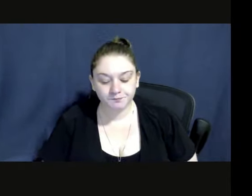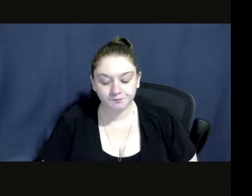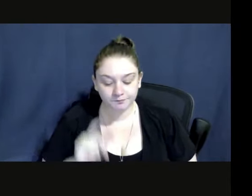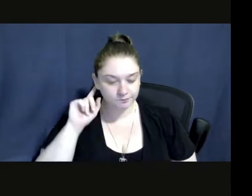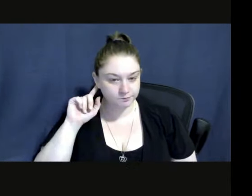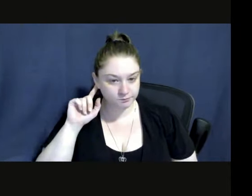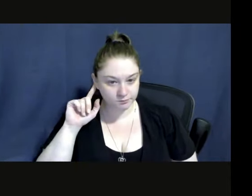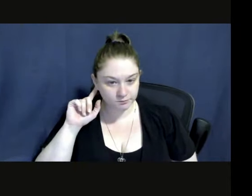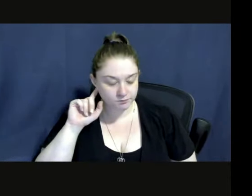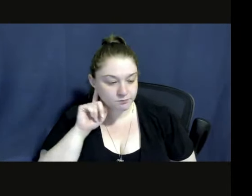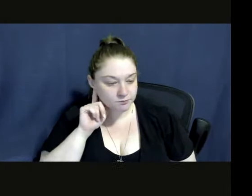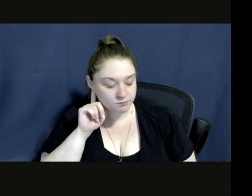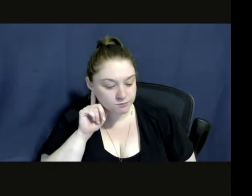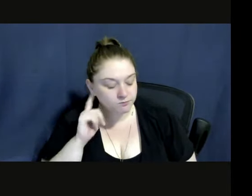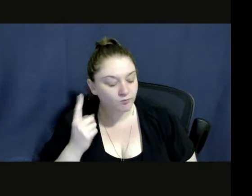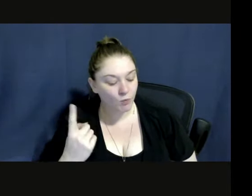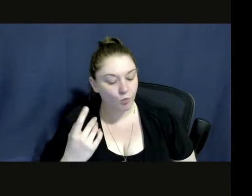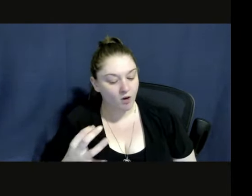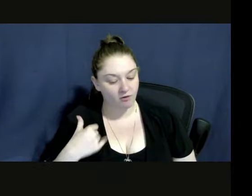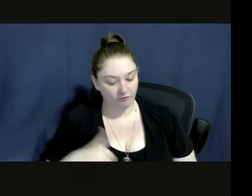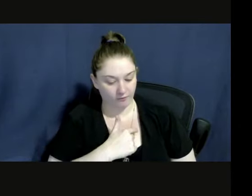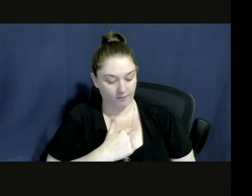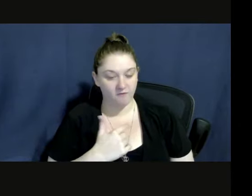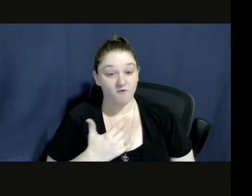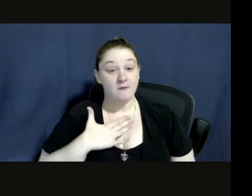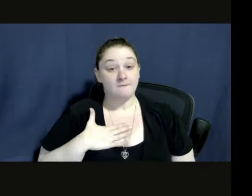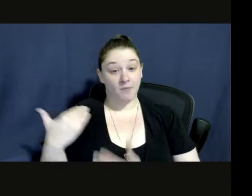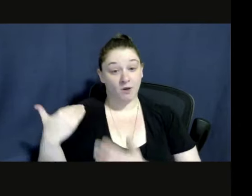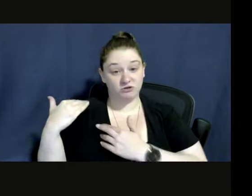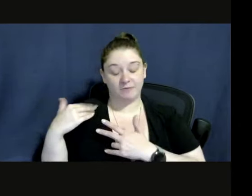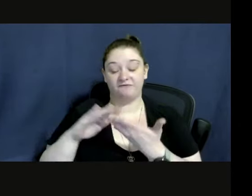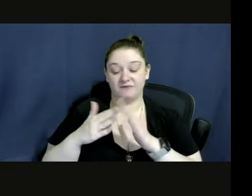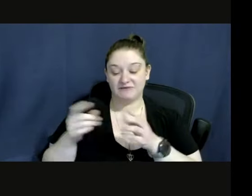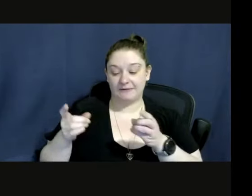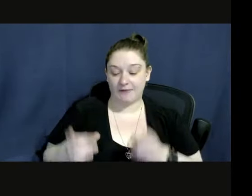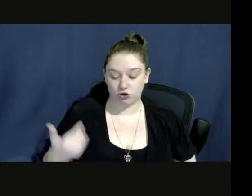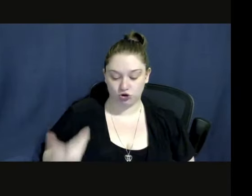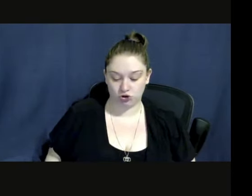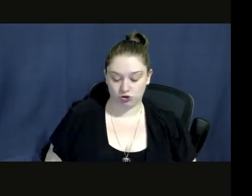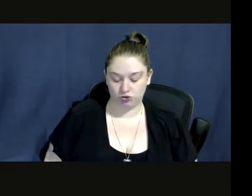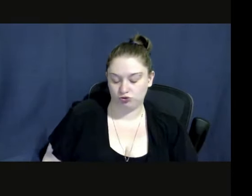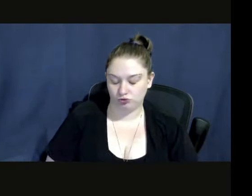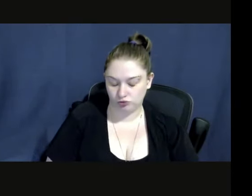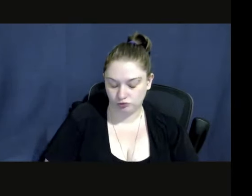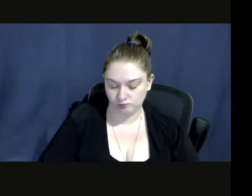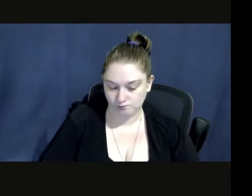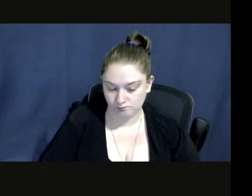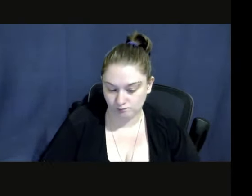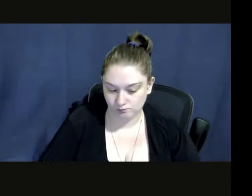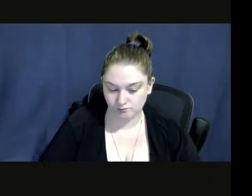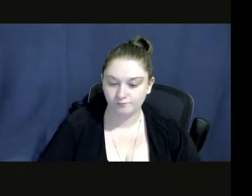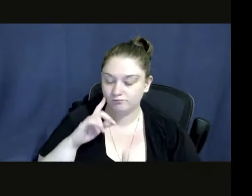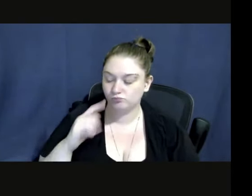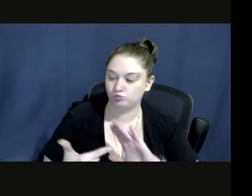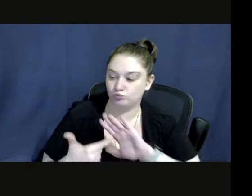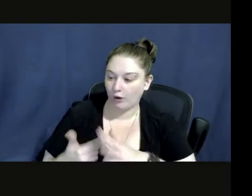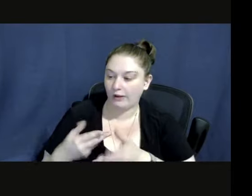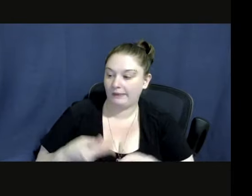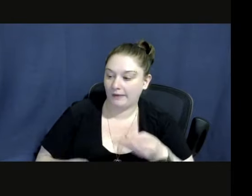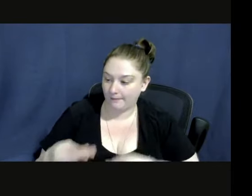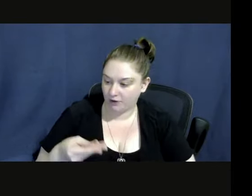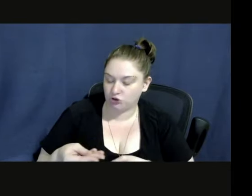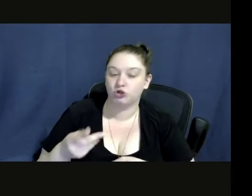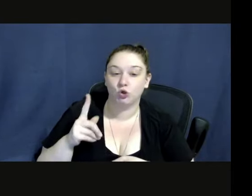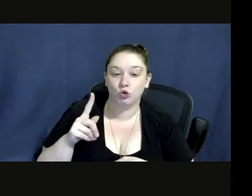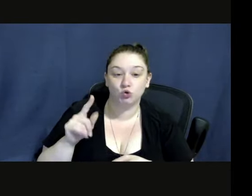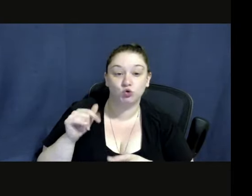one of my responsibilities as the city manager is to prepare and present this budget to the city council on an annual basis. That's in the